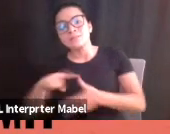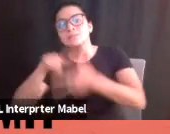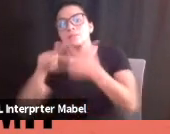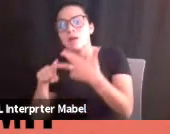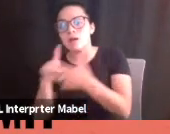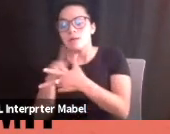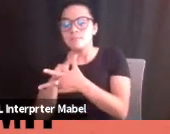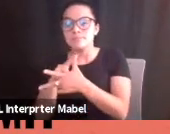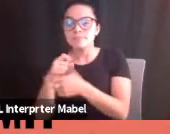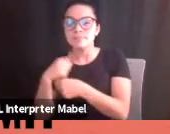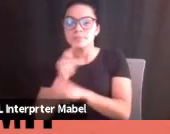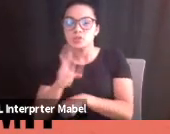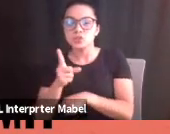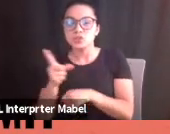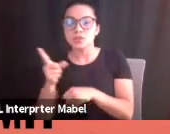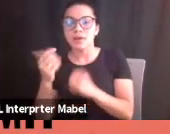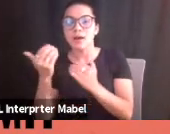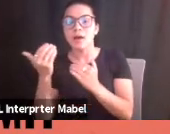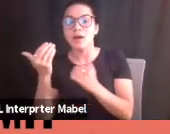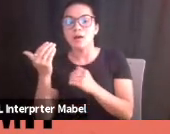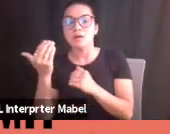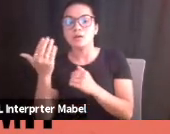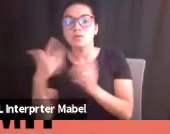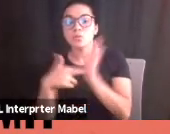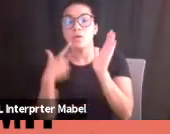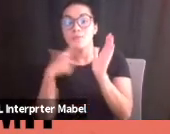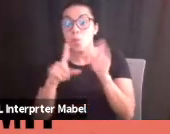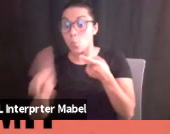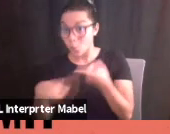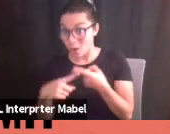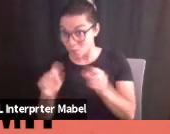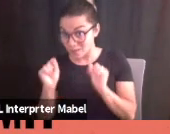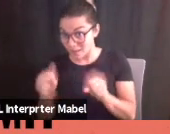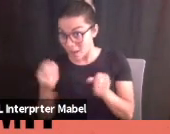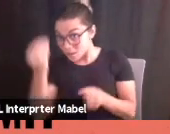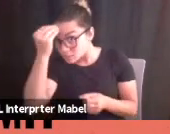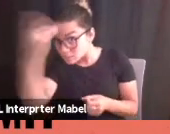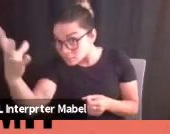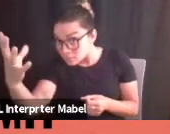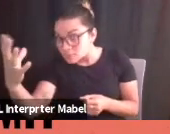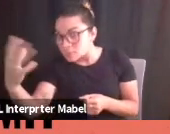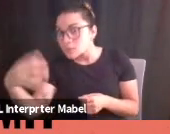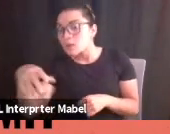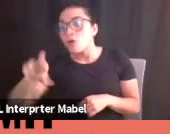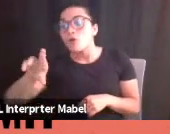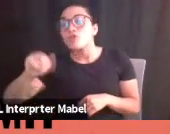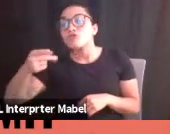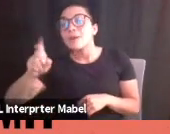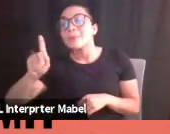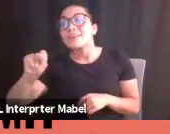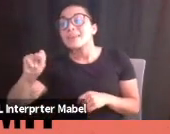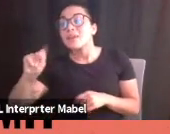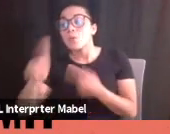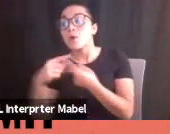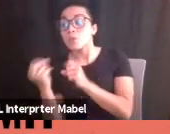ensuring that the statute of limitations for states to hold on to rape kits and physical